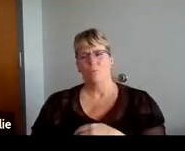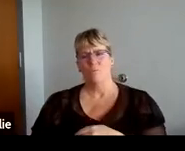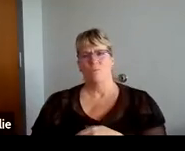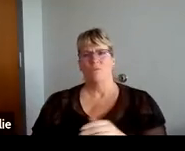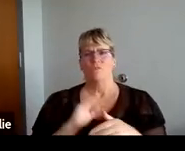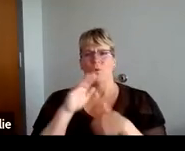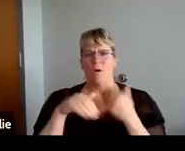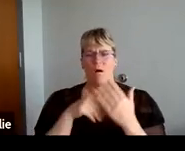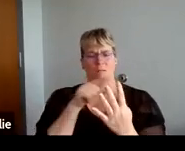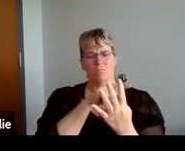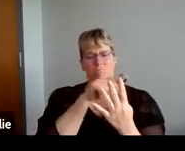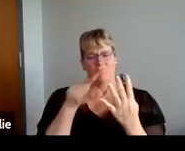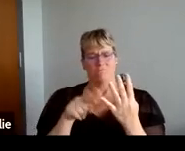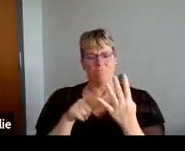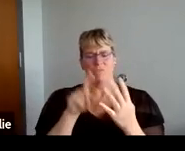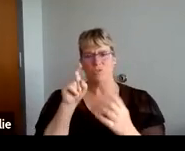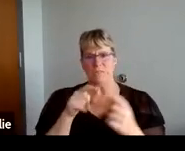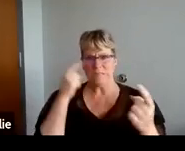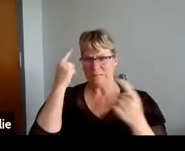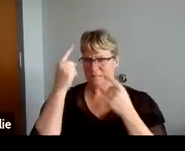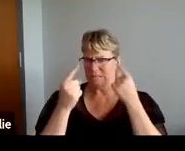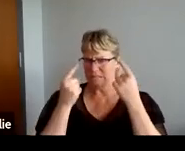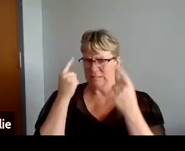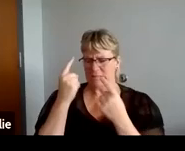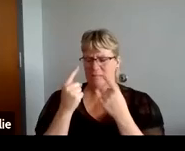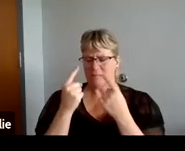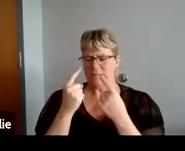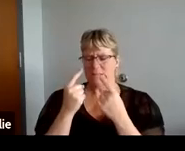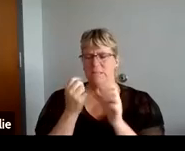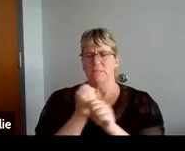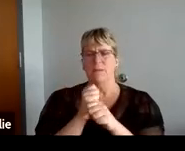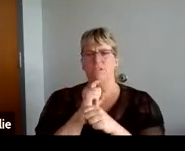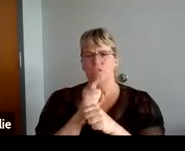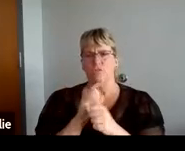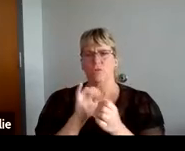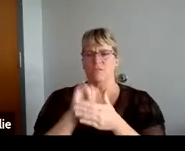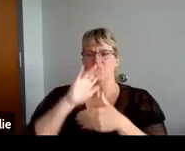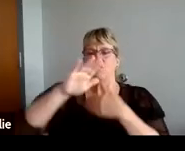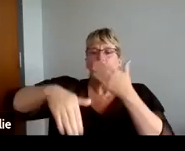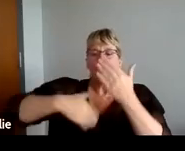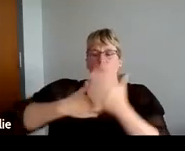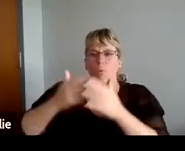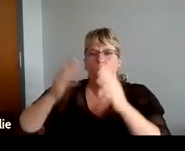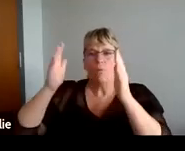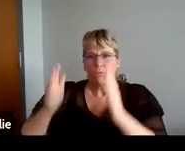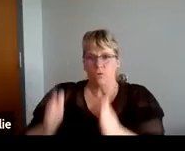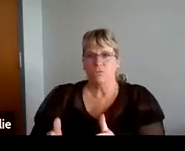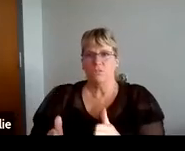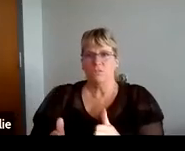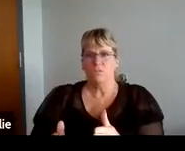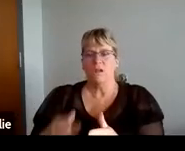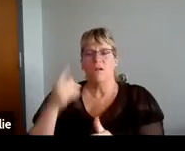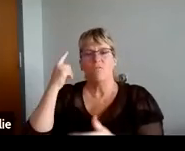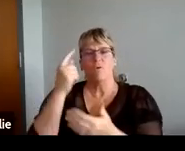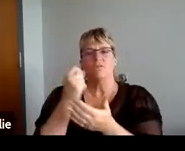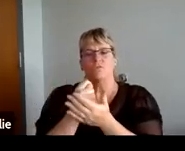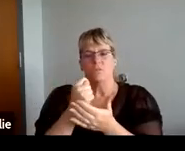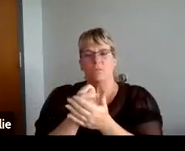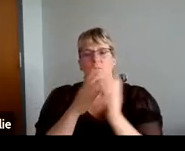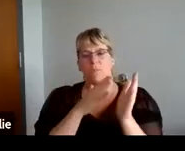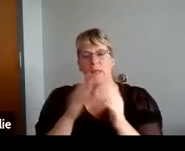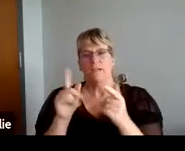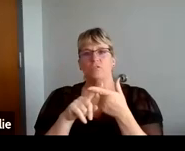those factors need to be taken into consideration as the whole person in order for our treatment plans to